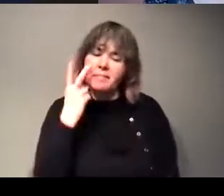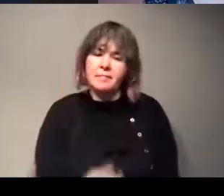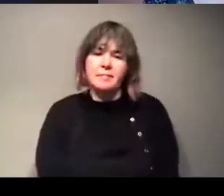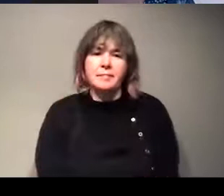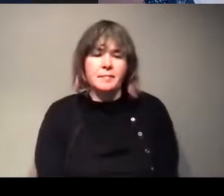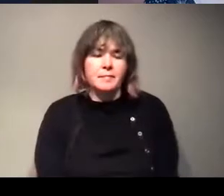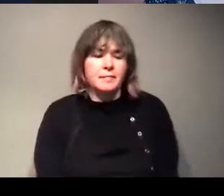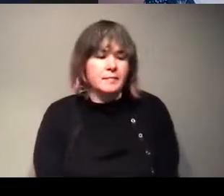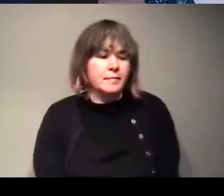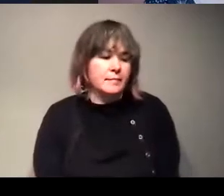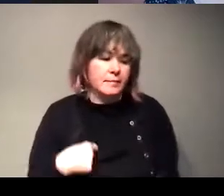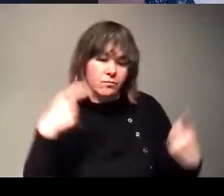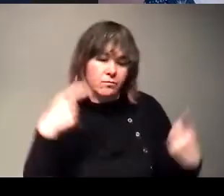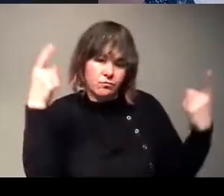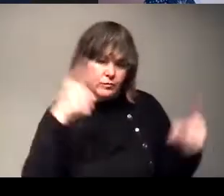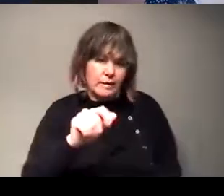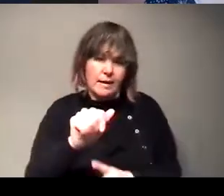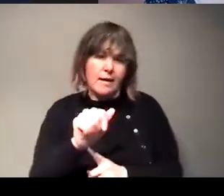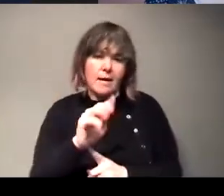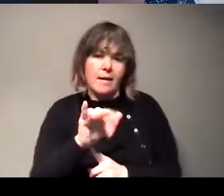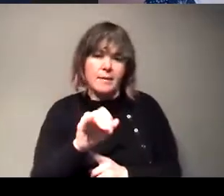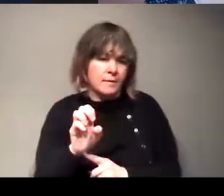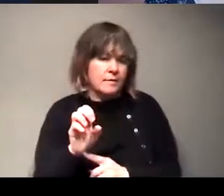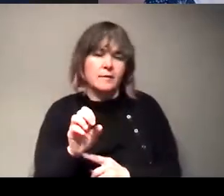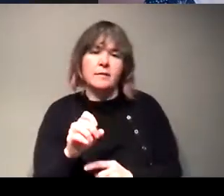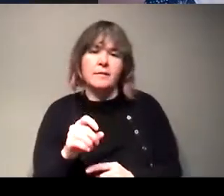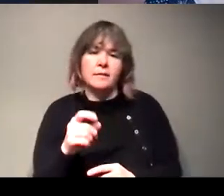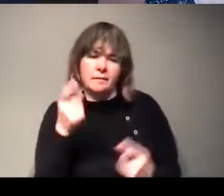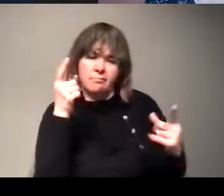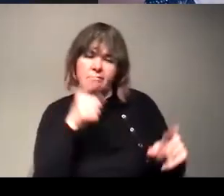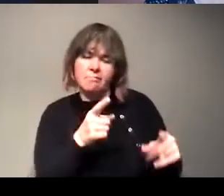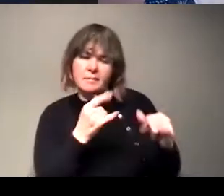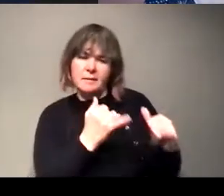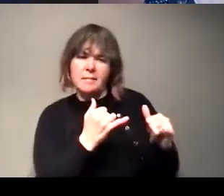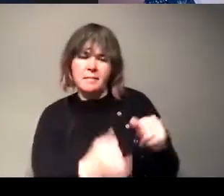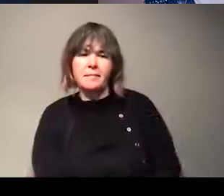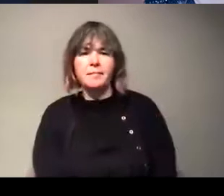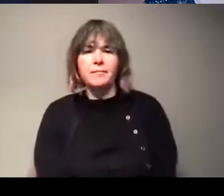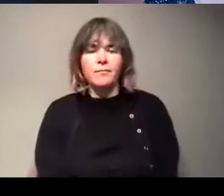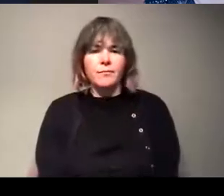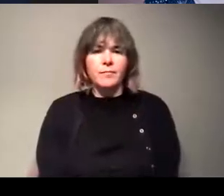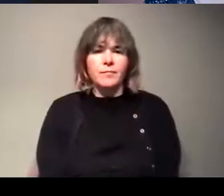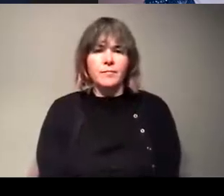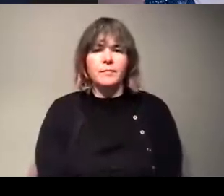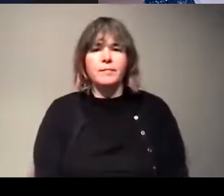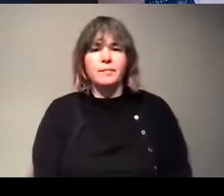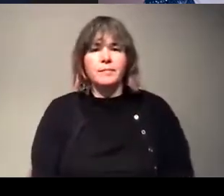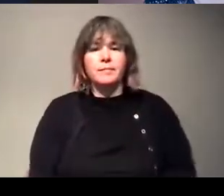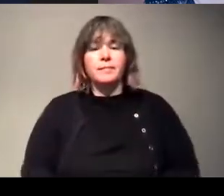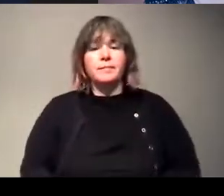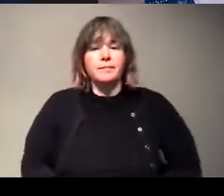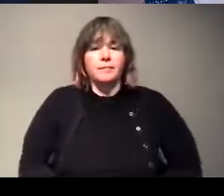I totally agree with Abby. That's what I'm thinking, you know, also. And, you know, even today we're